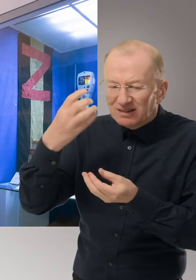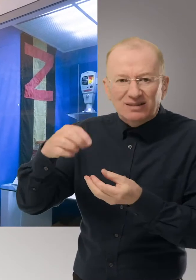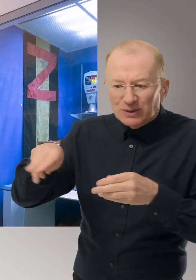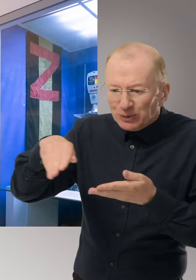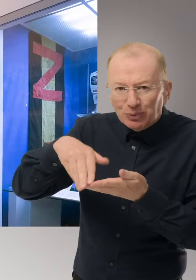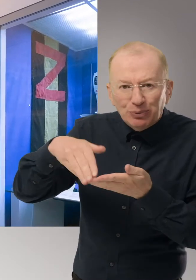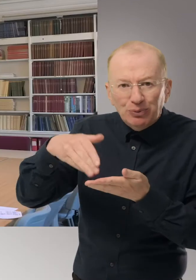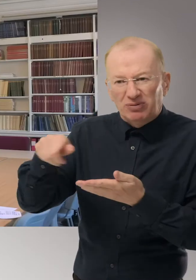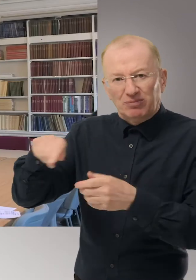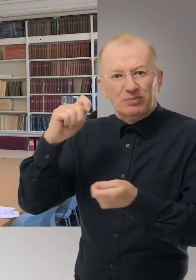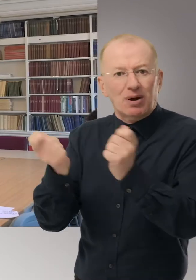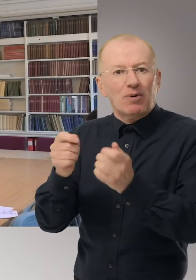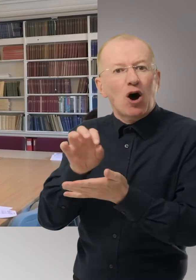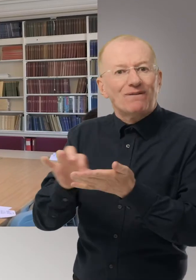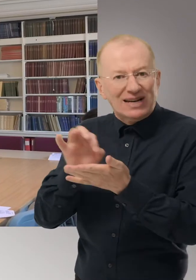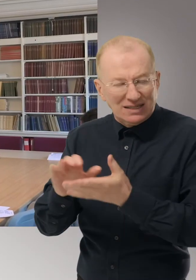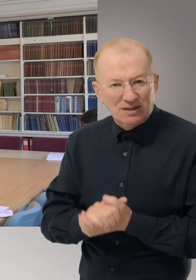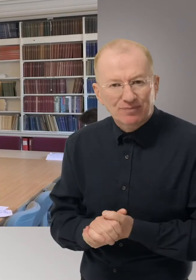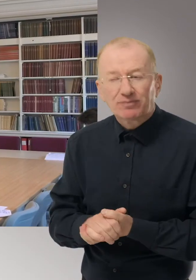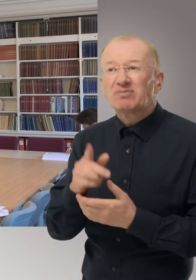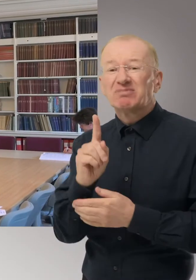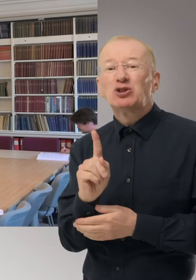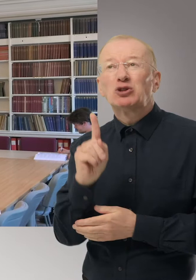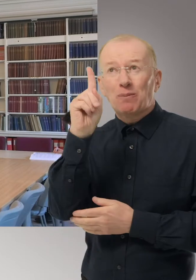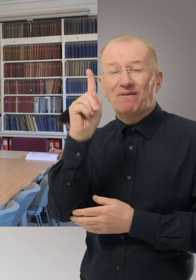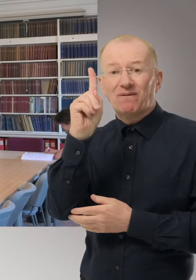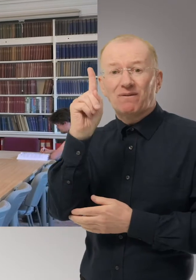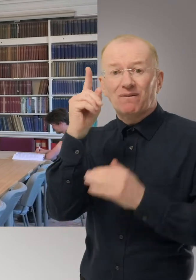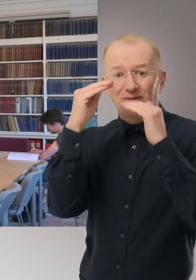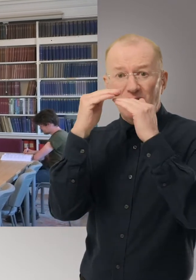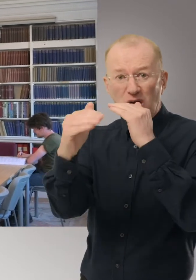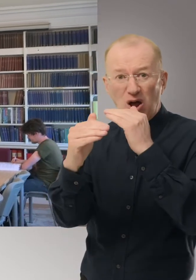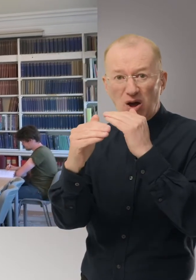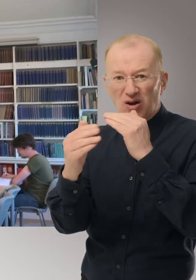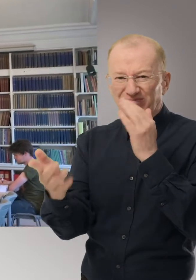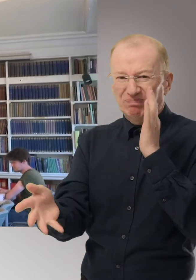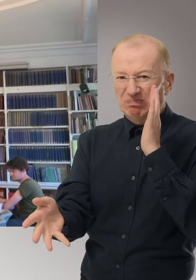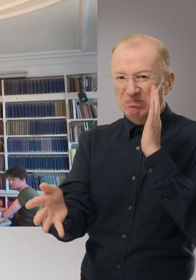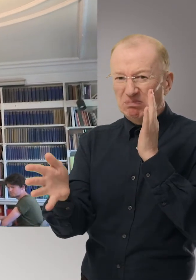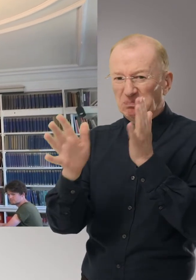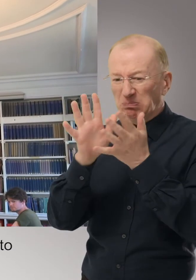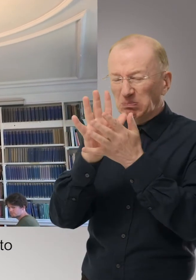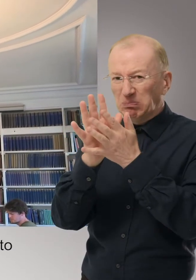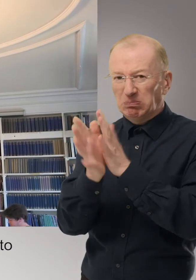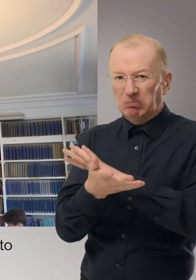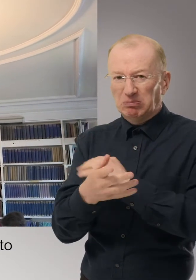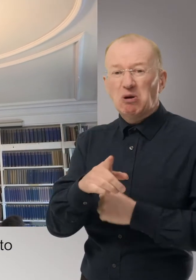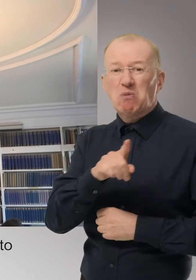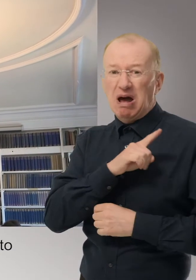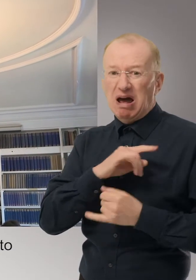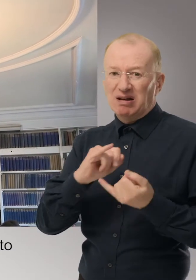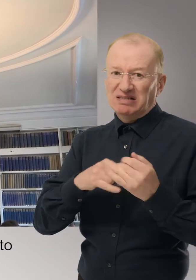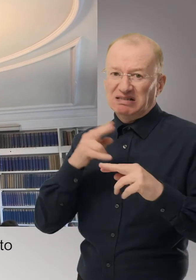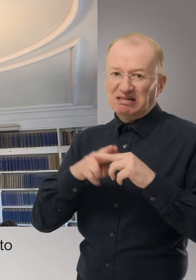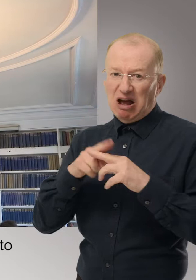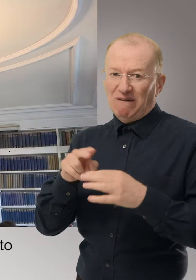local history displays. This floor contains the Kent Archaeological Society. And the top